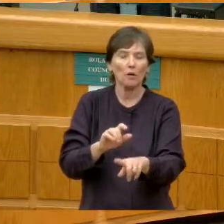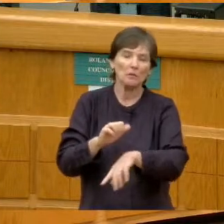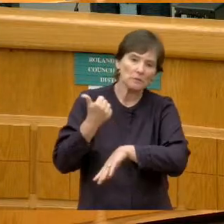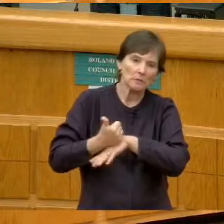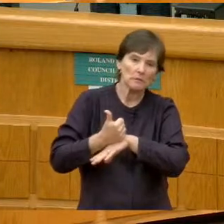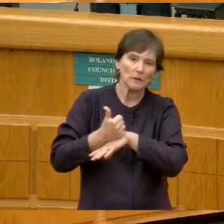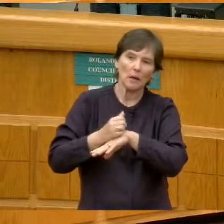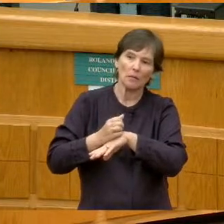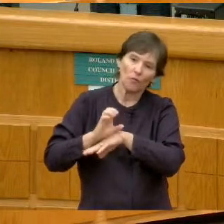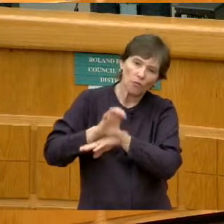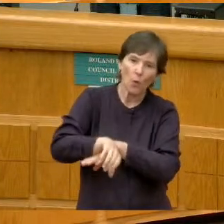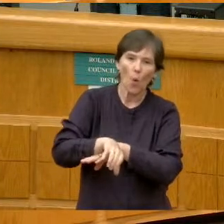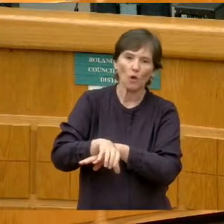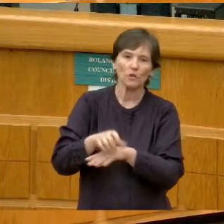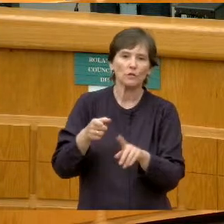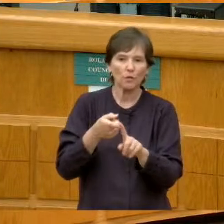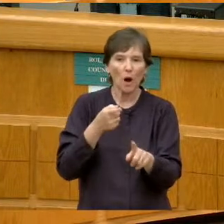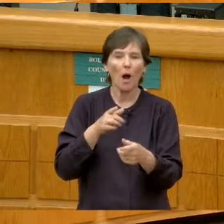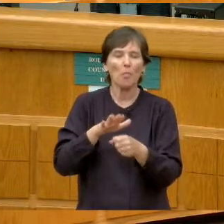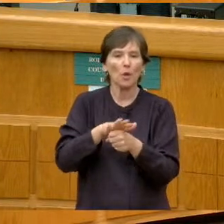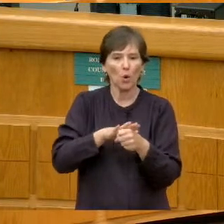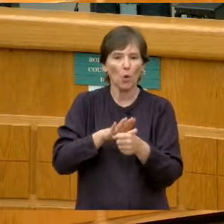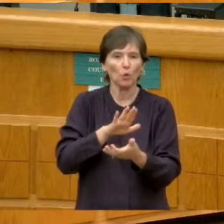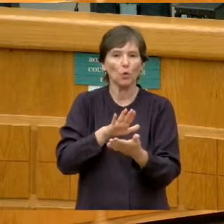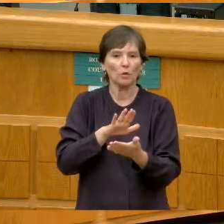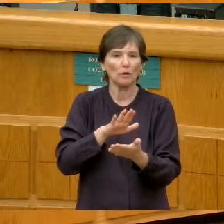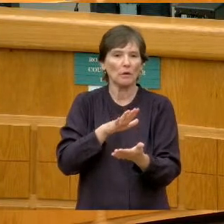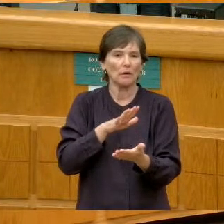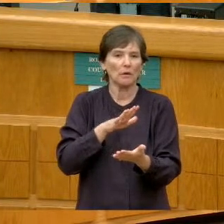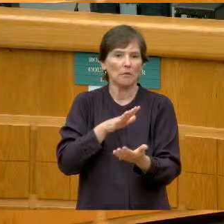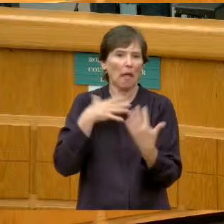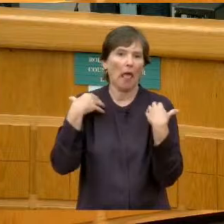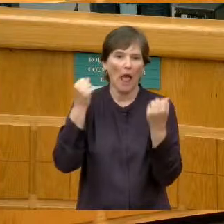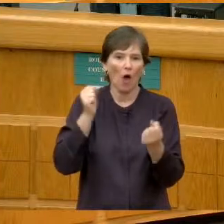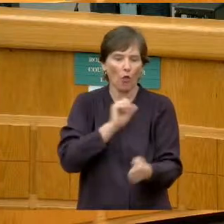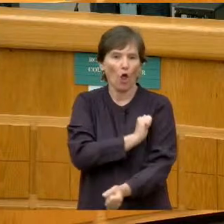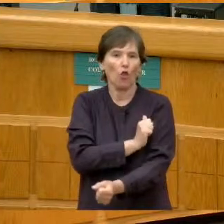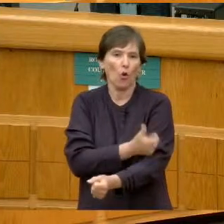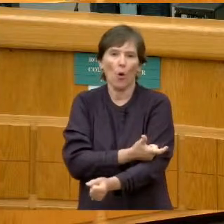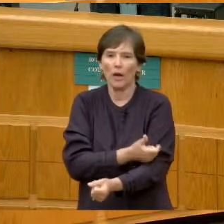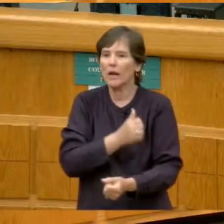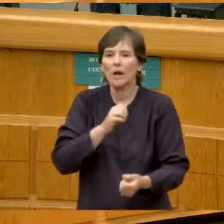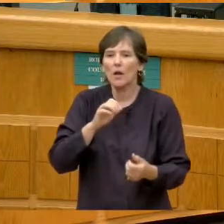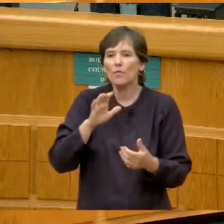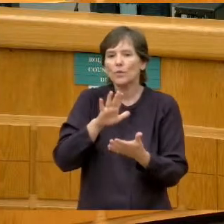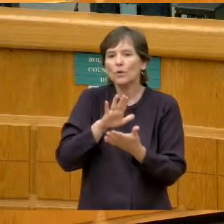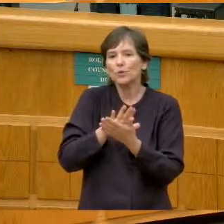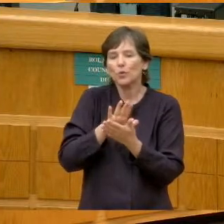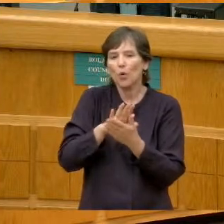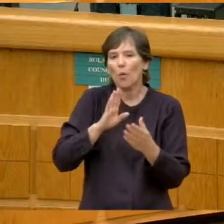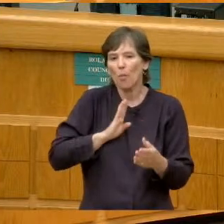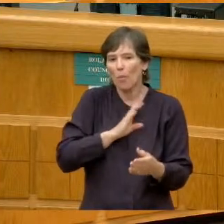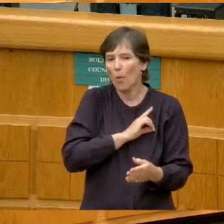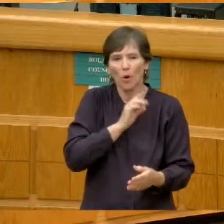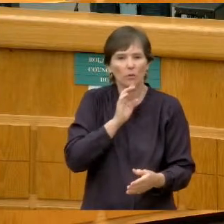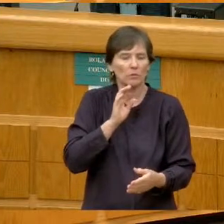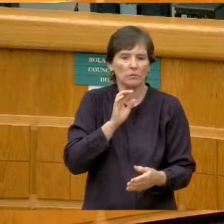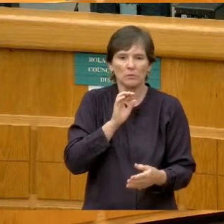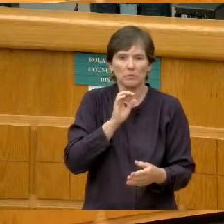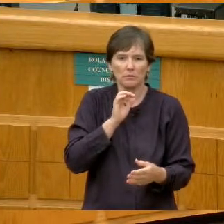they're effective really without a school district's vote or not. Okay, so we thank Shirley. Thanks for